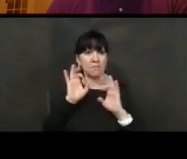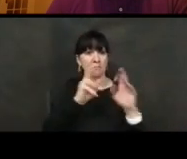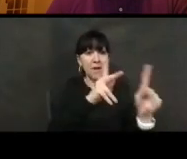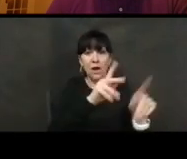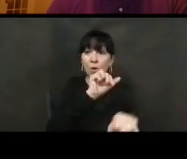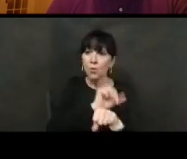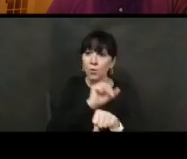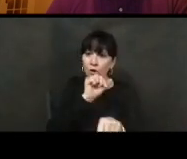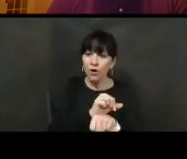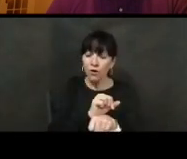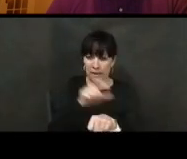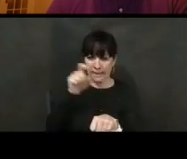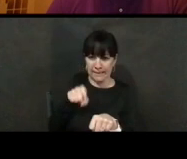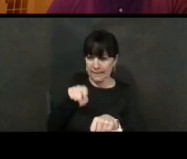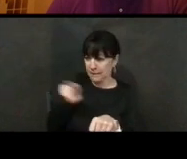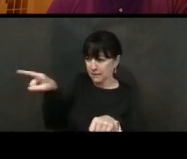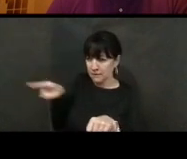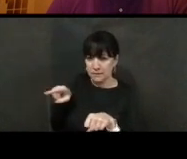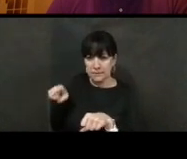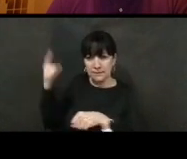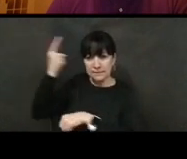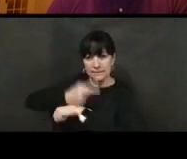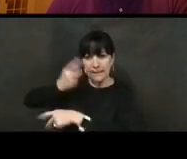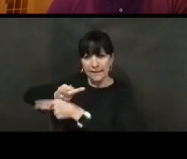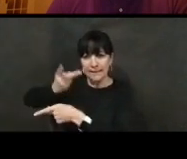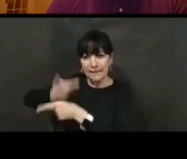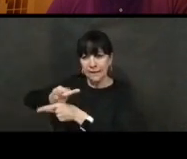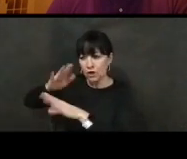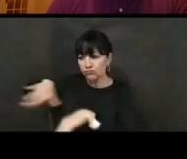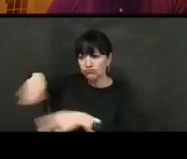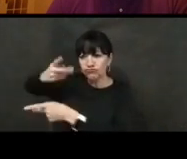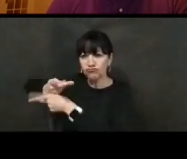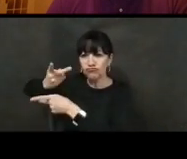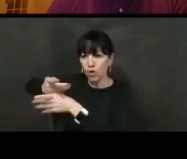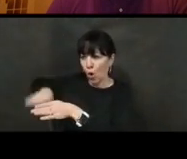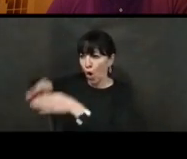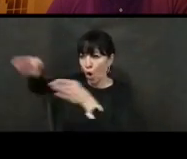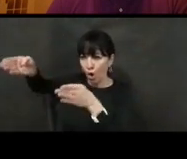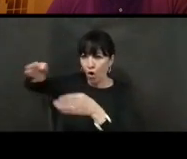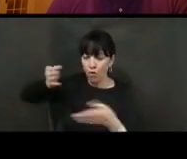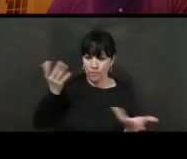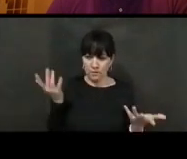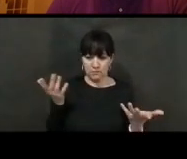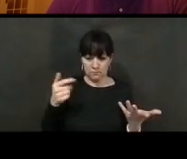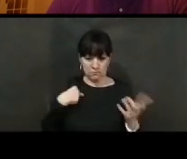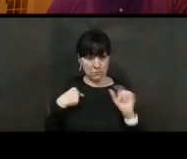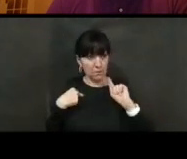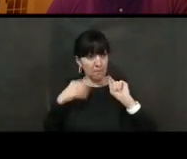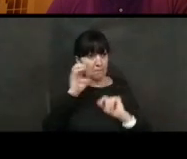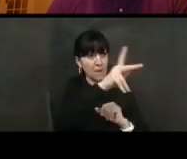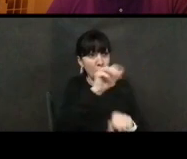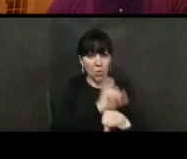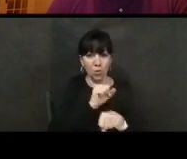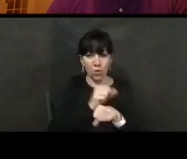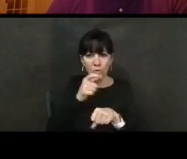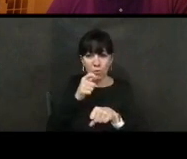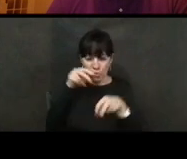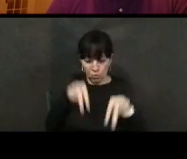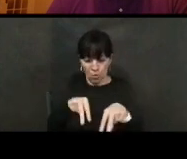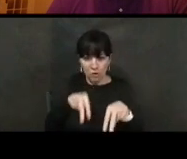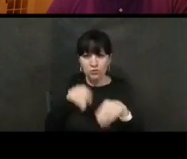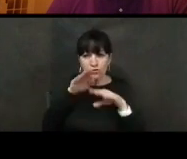restrictions in I think it was the governor's 6th or 7th update to the state of emergency. I know they're engaging them